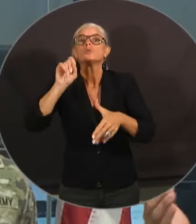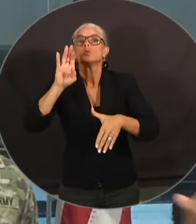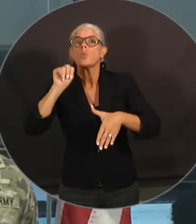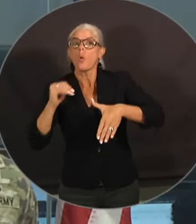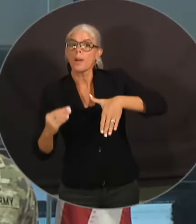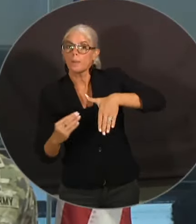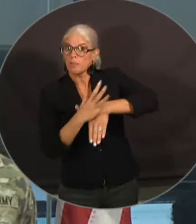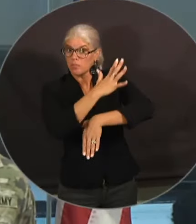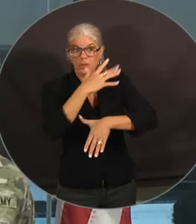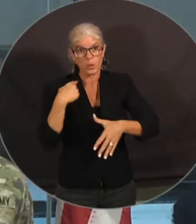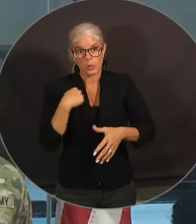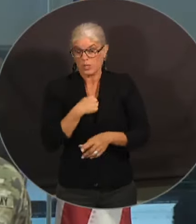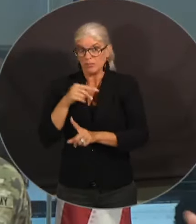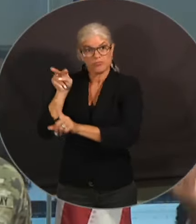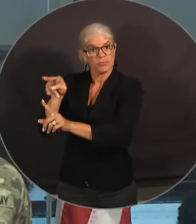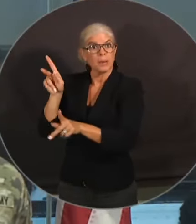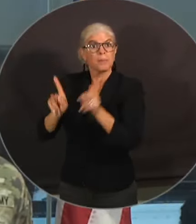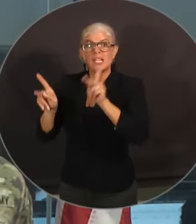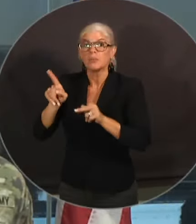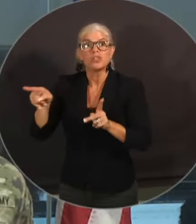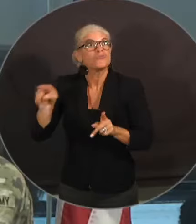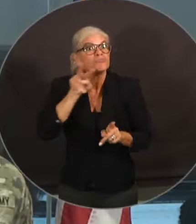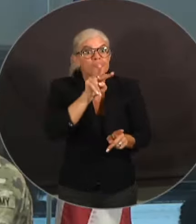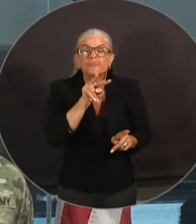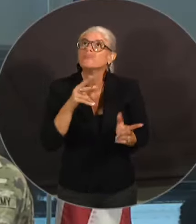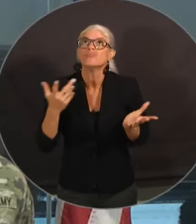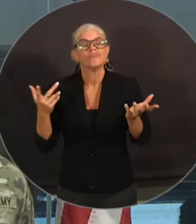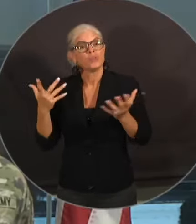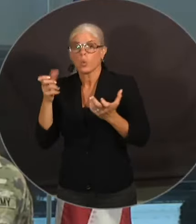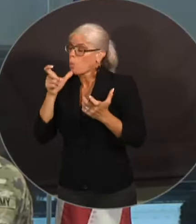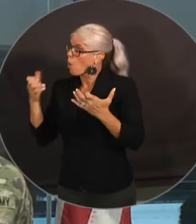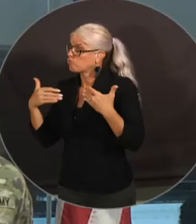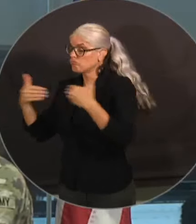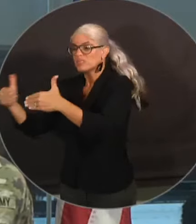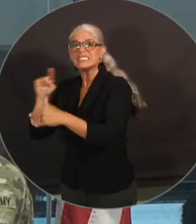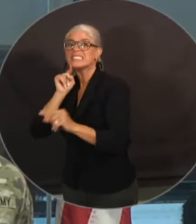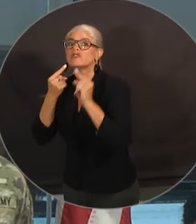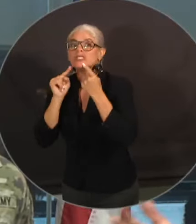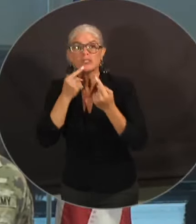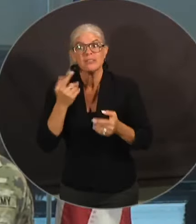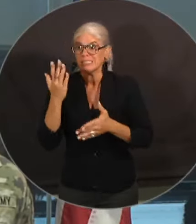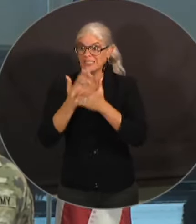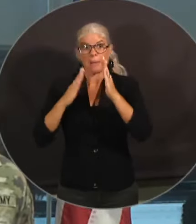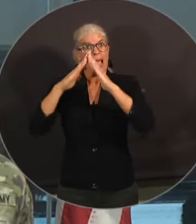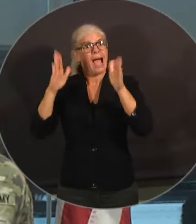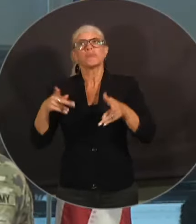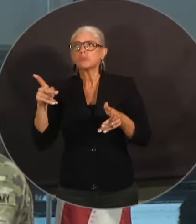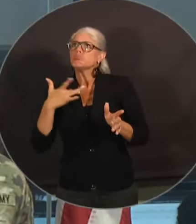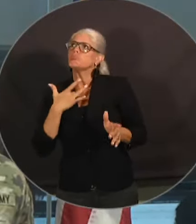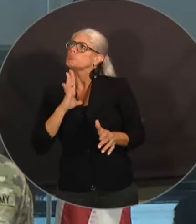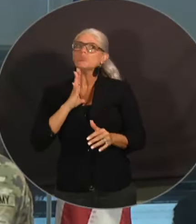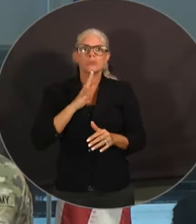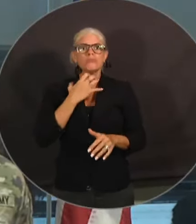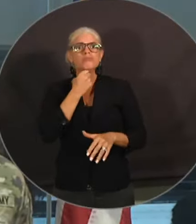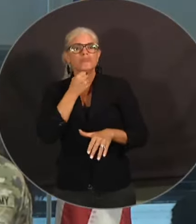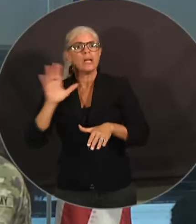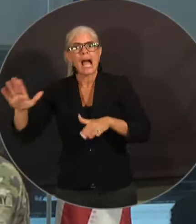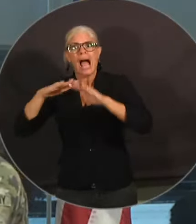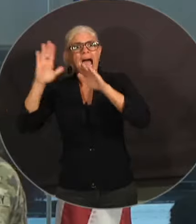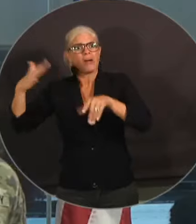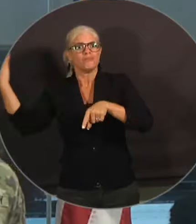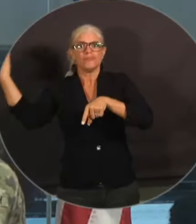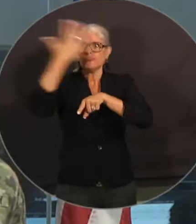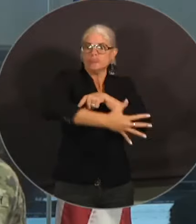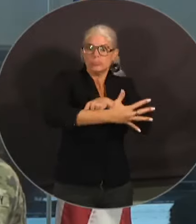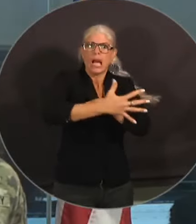wrong. They're taking the storm seriously, and then a tree falls on the home and can cause fatal damage. And